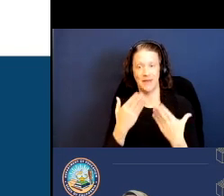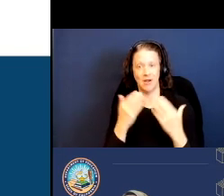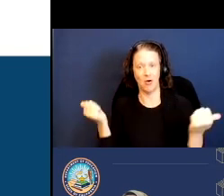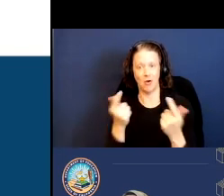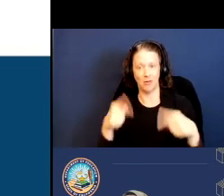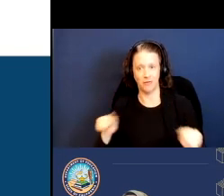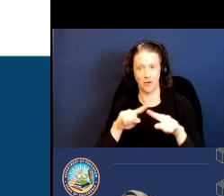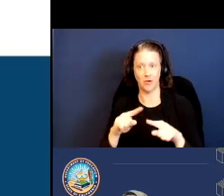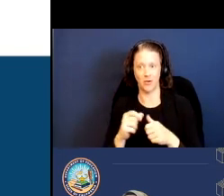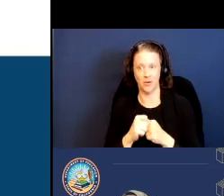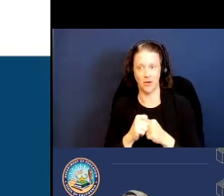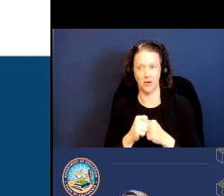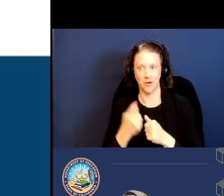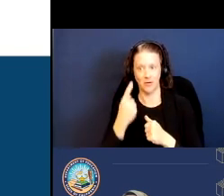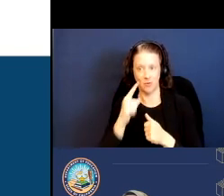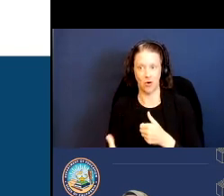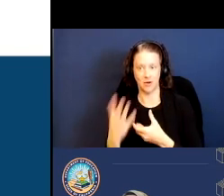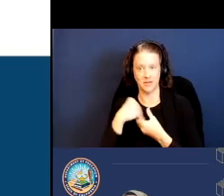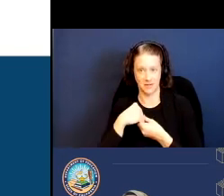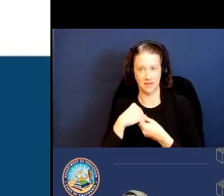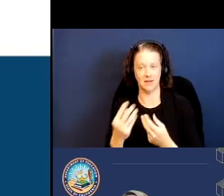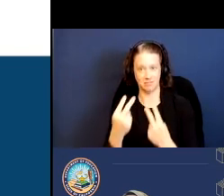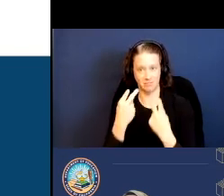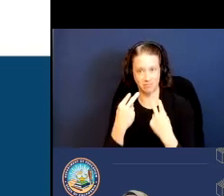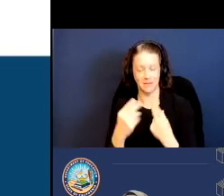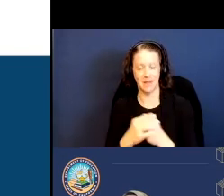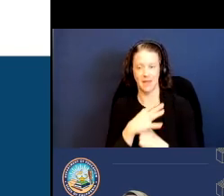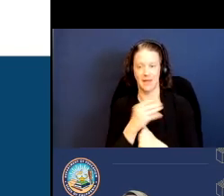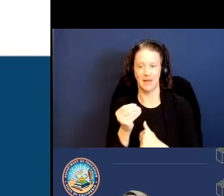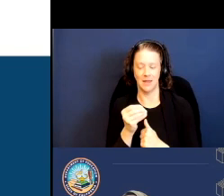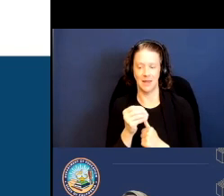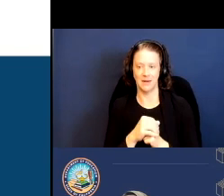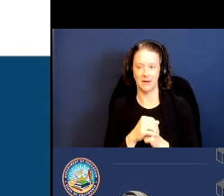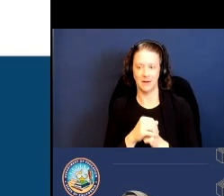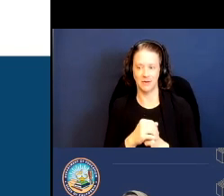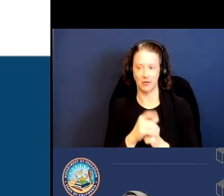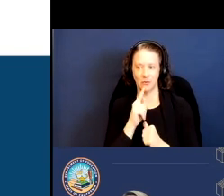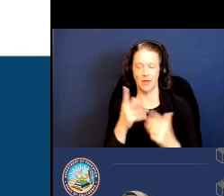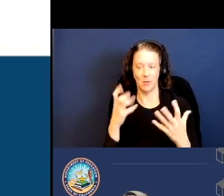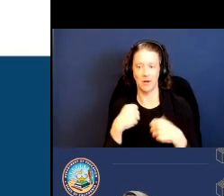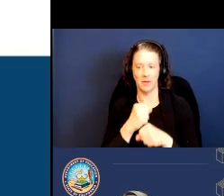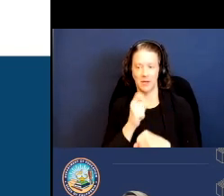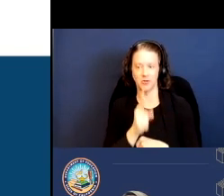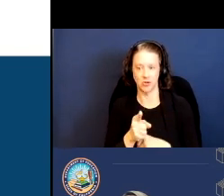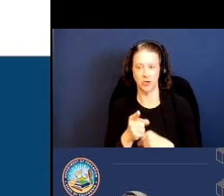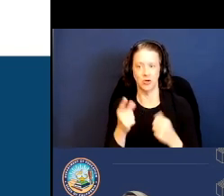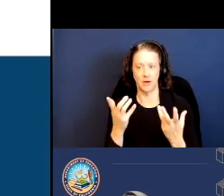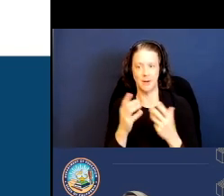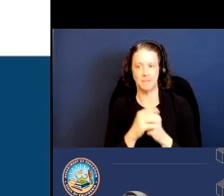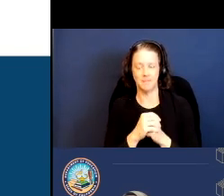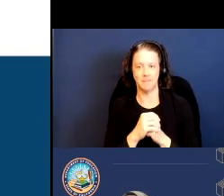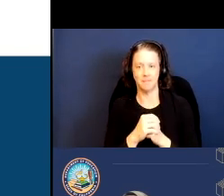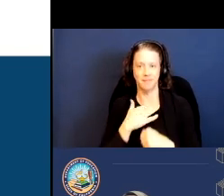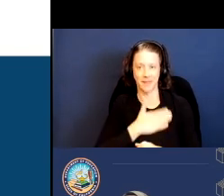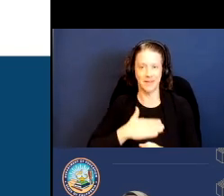of you for attending, and really want to make sure that, please